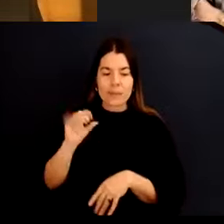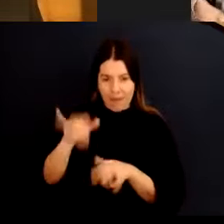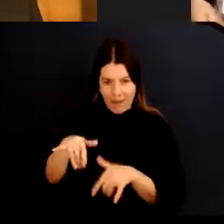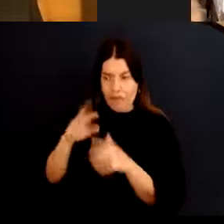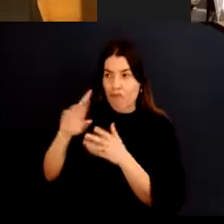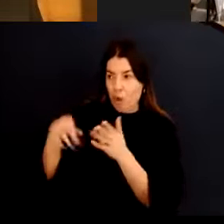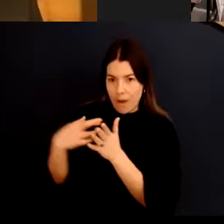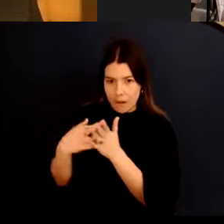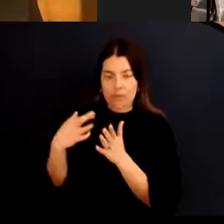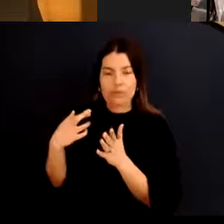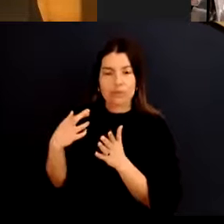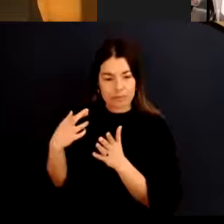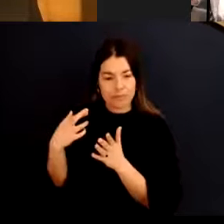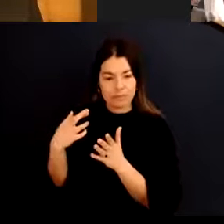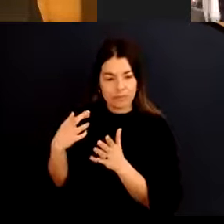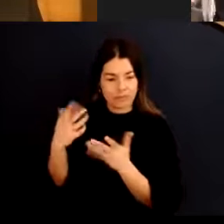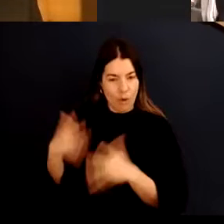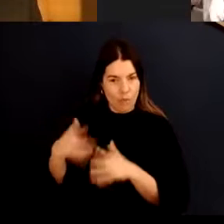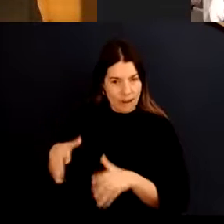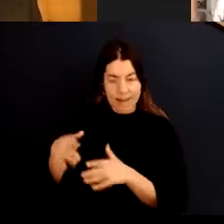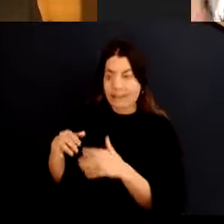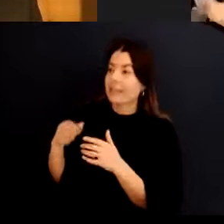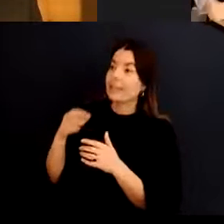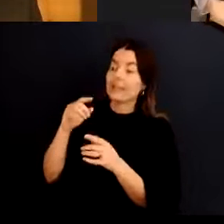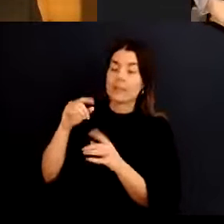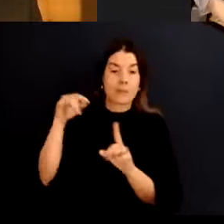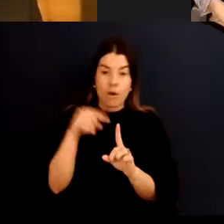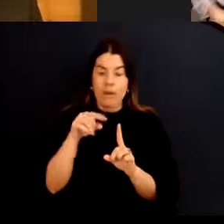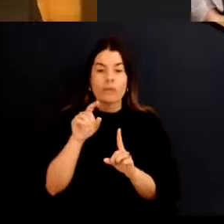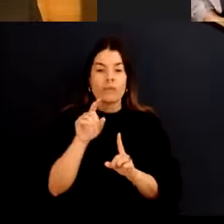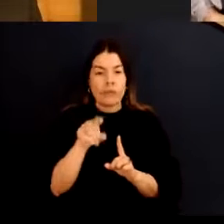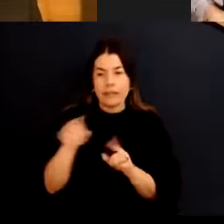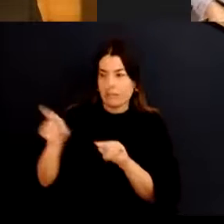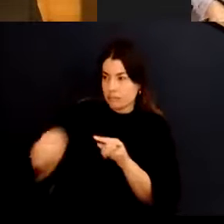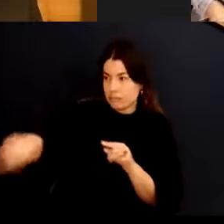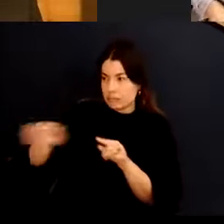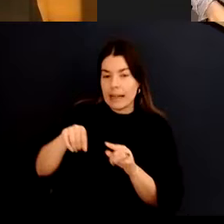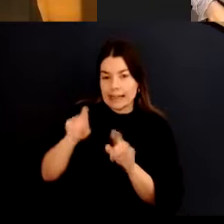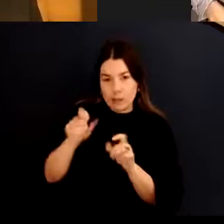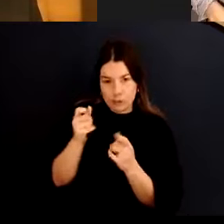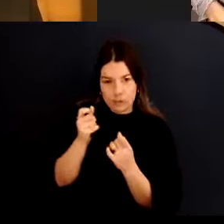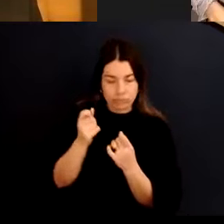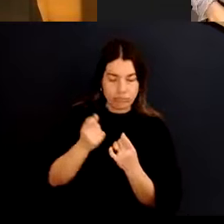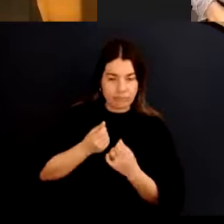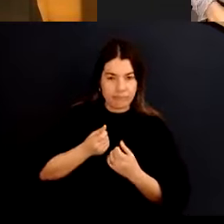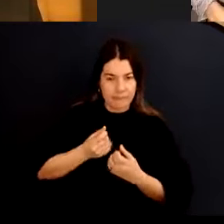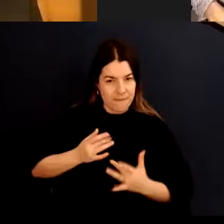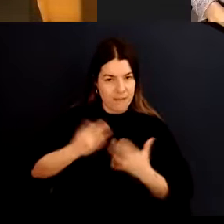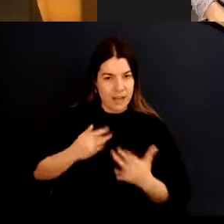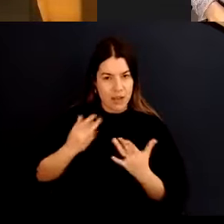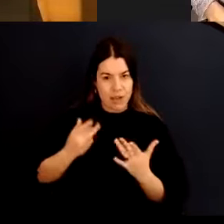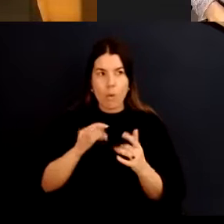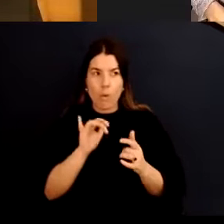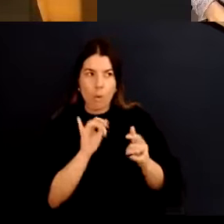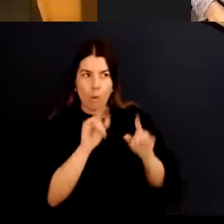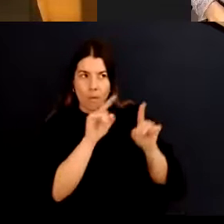role model, they have to know that you're truly concerned about them, even when it comes into the adults. In